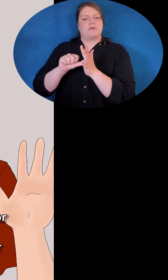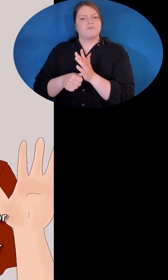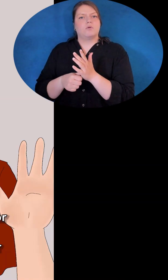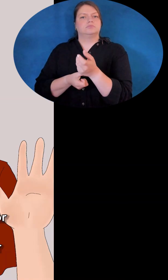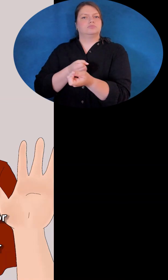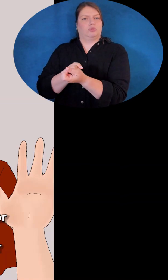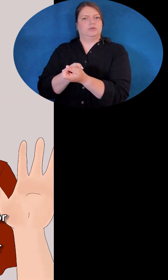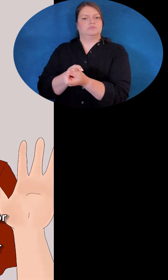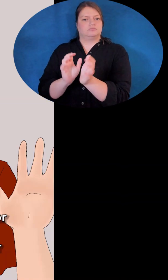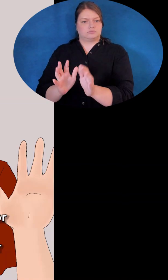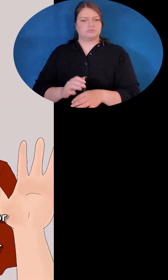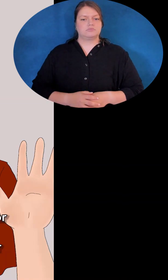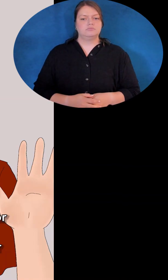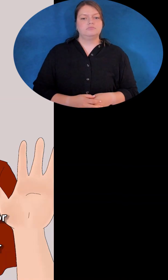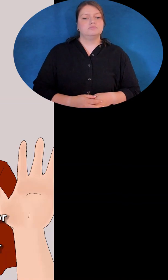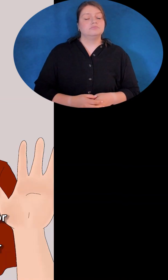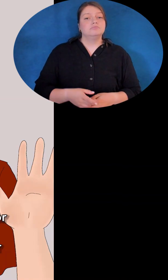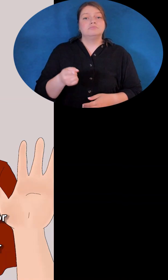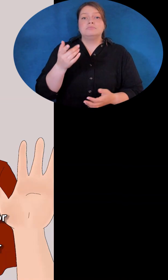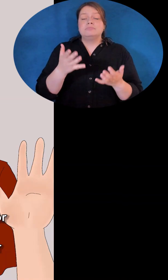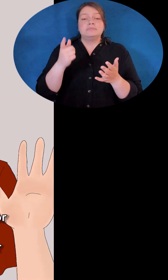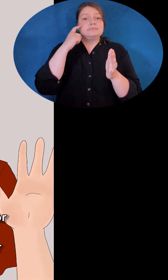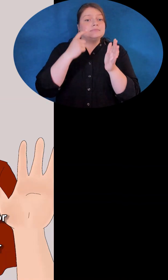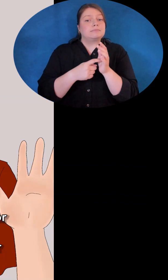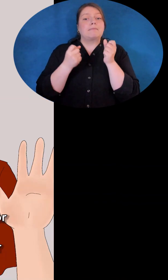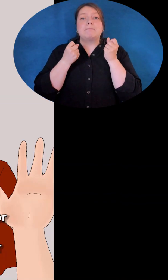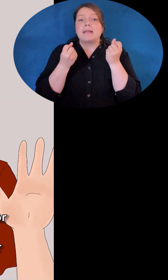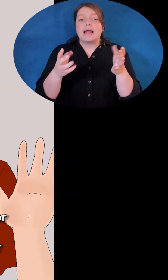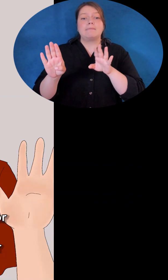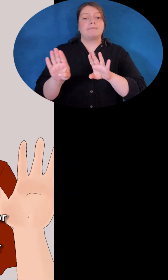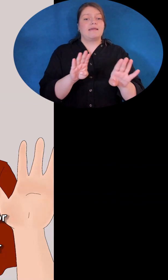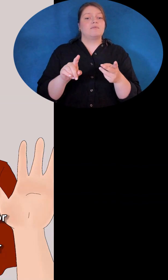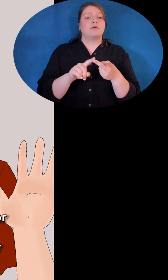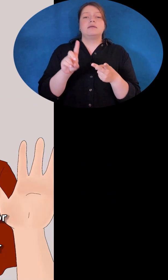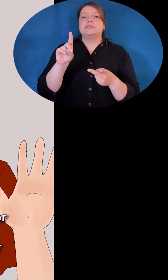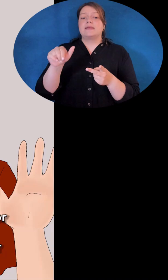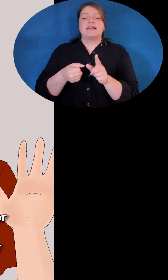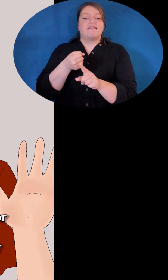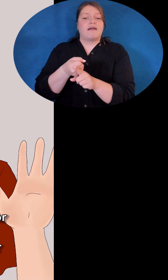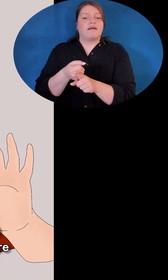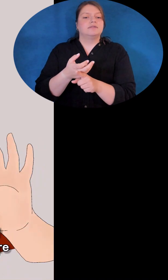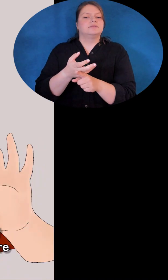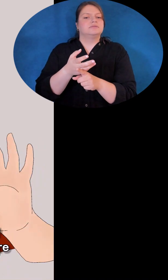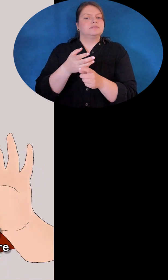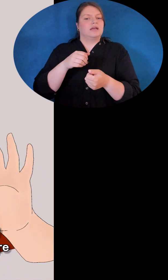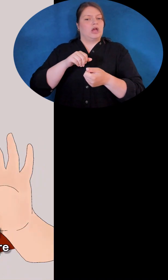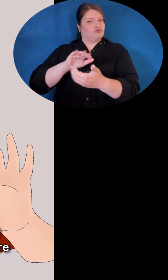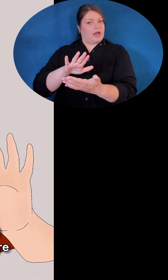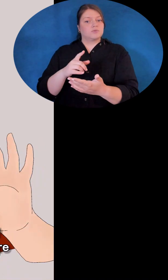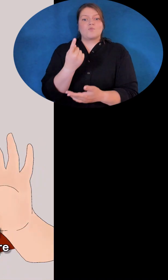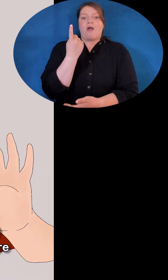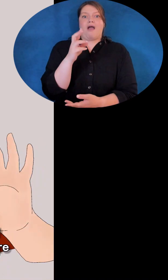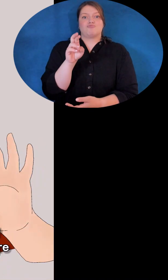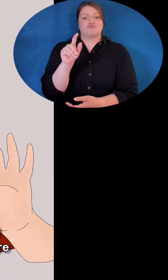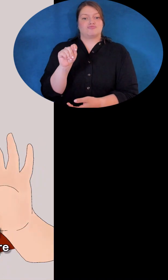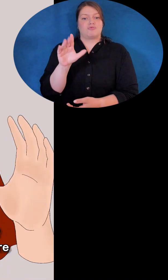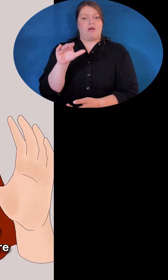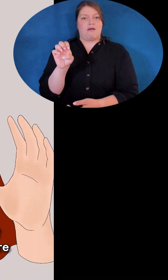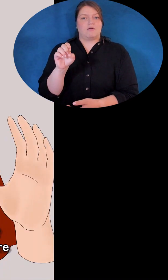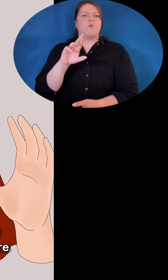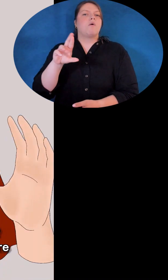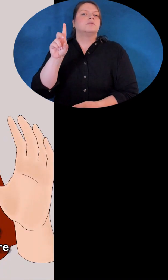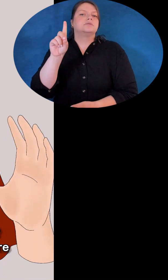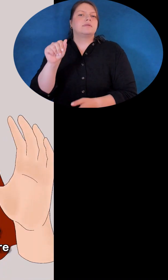many behaviors or effects of disability that are addressed by one root cause or disability-related need. Asking and understanding the